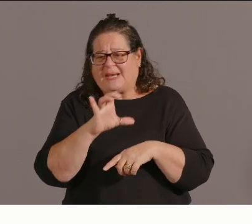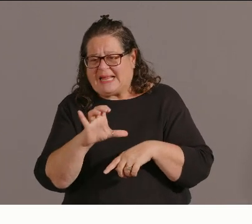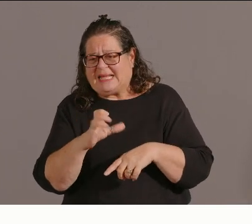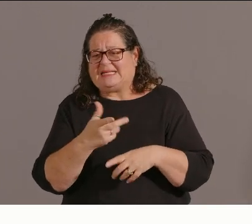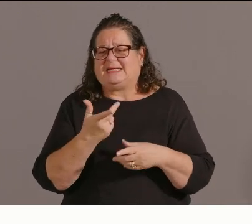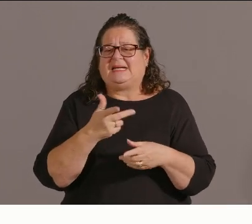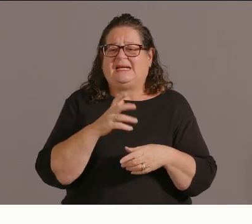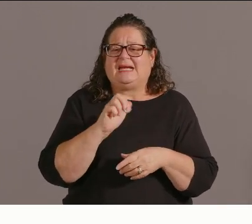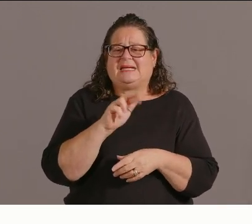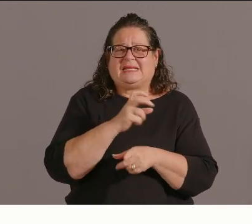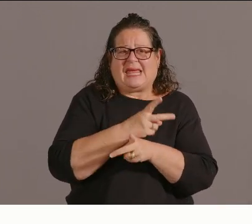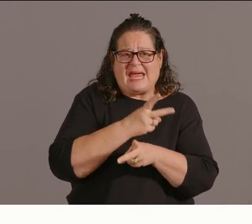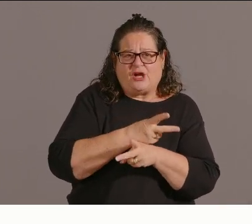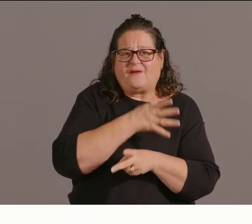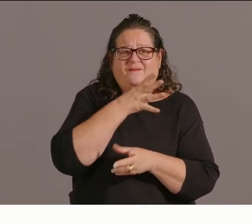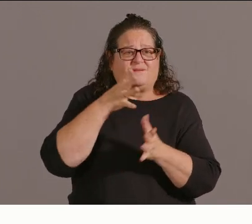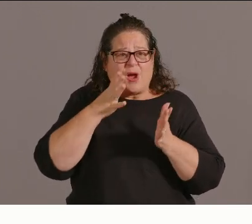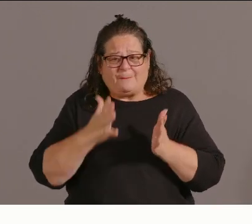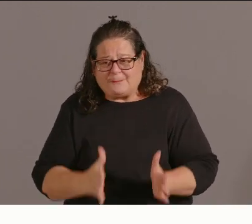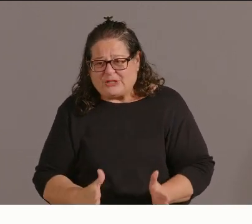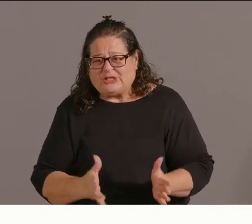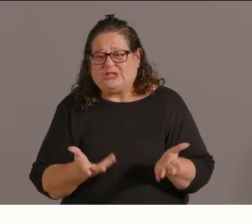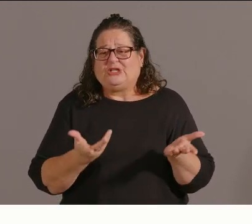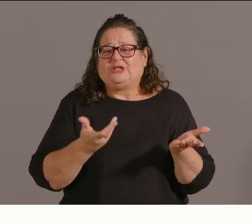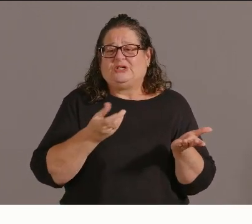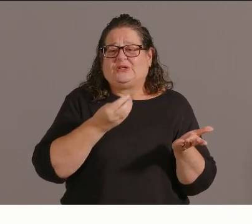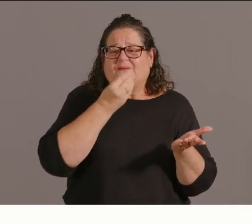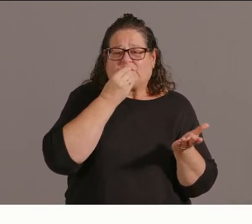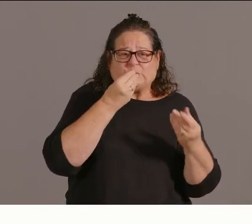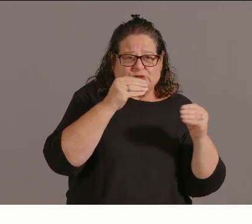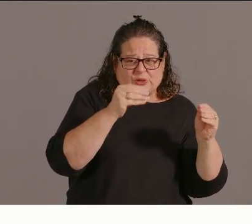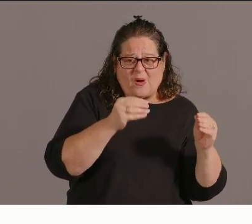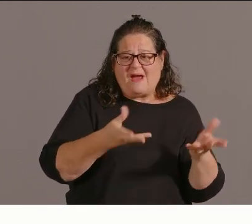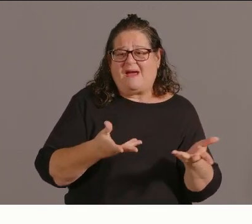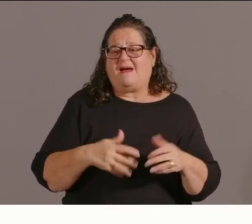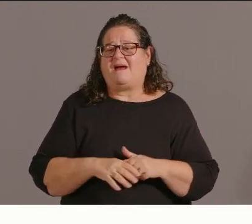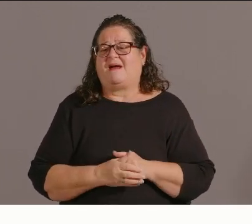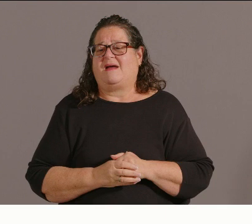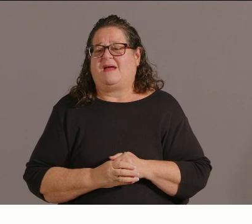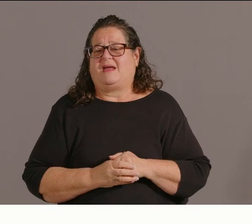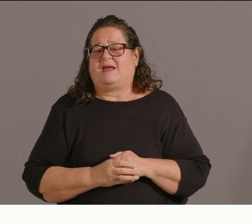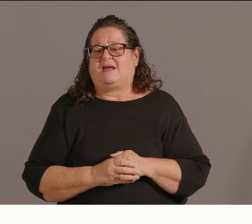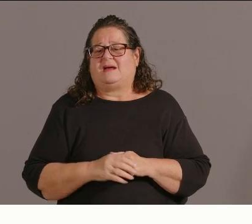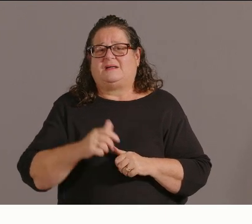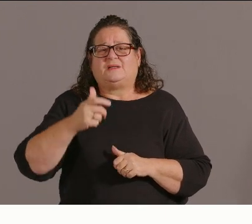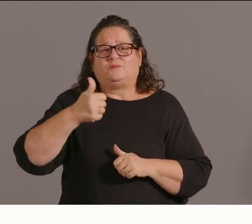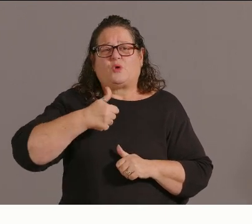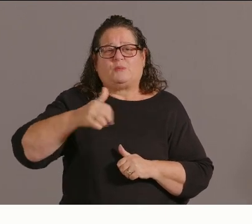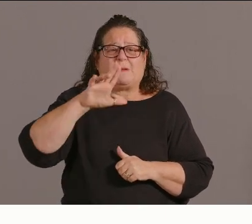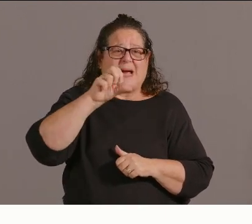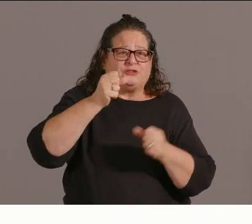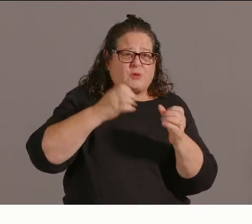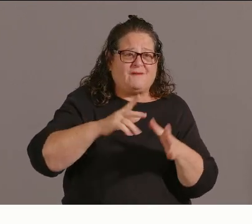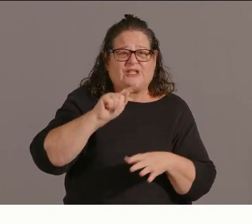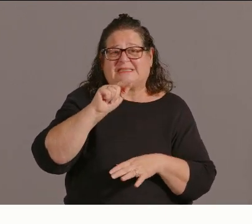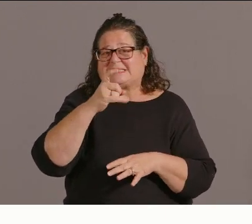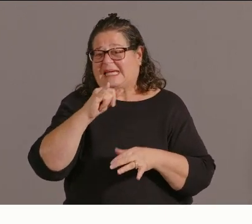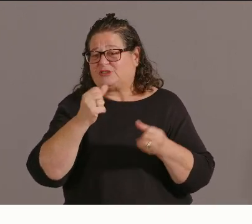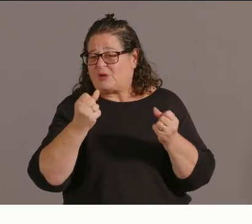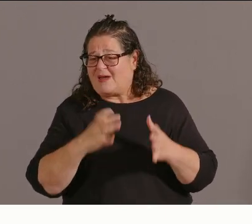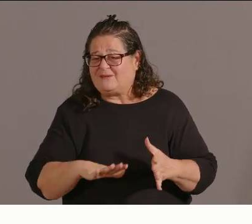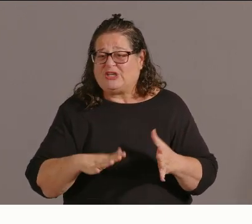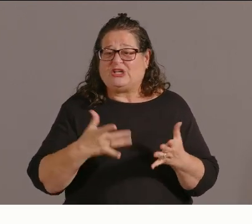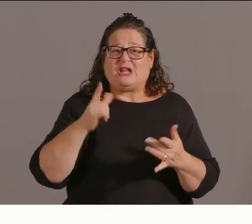Service, manufacturing, grocery and convenience stores, and public transit such as buses, light rail, rideshare,